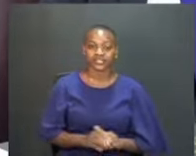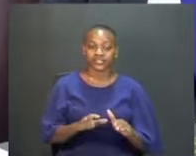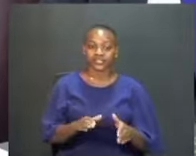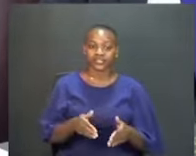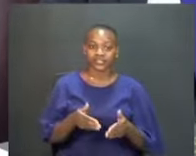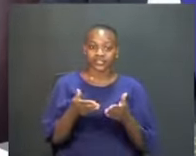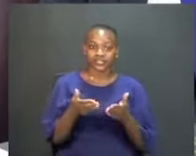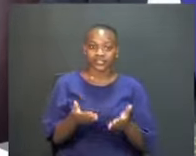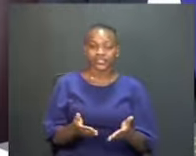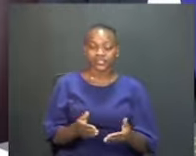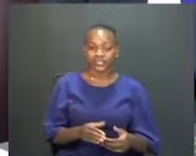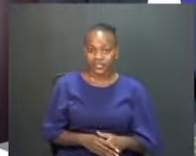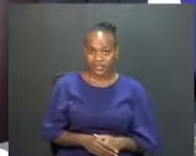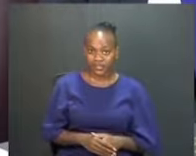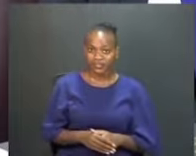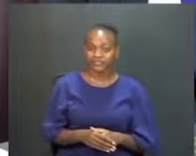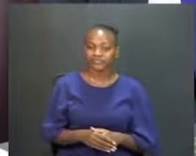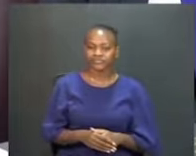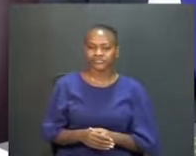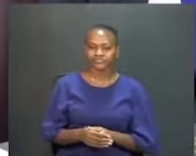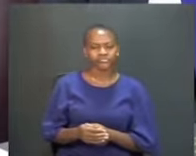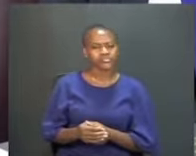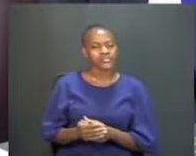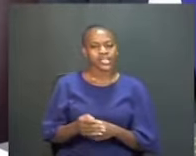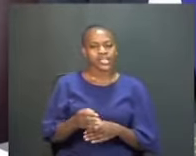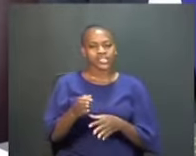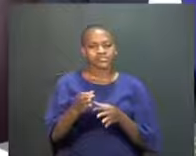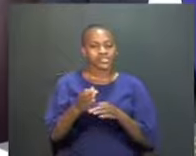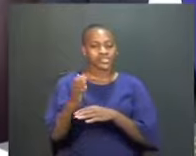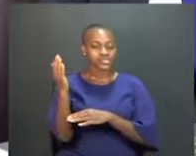provides an explanatory statement